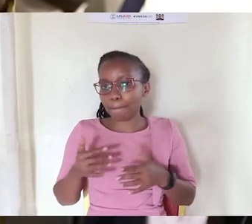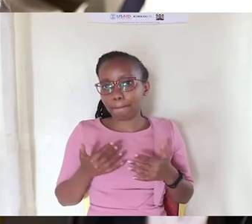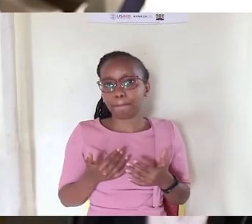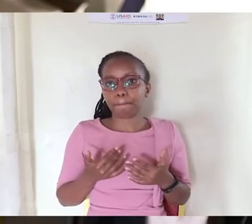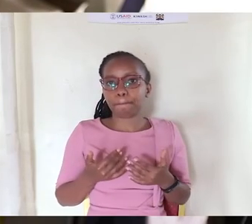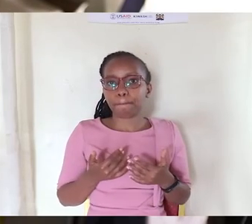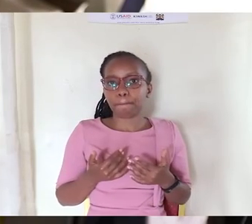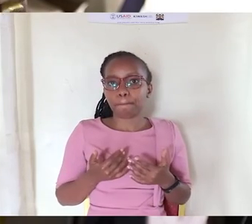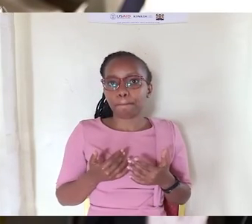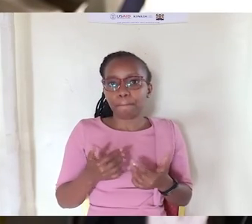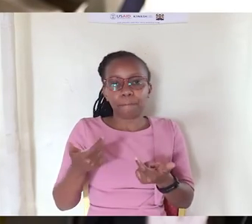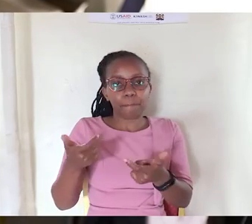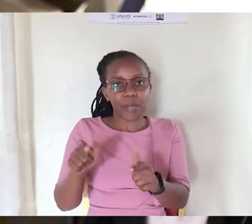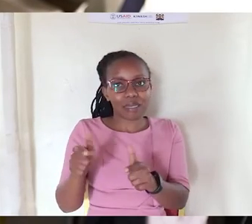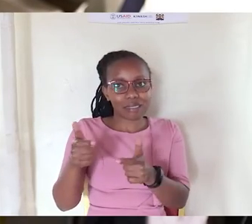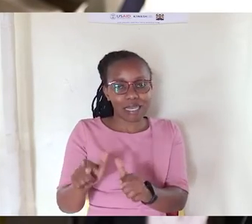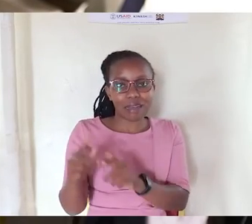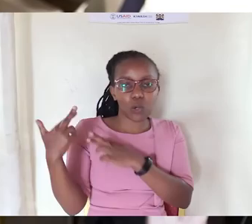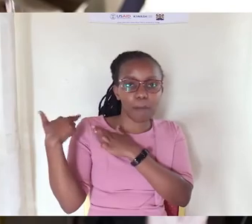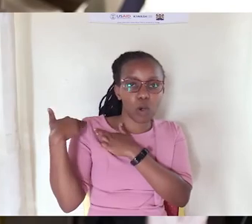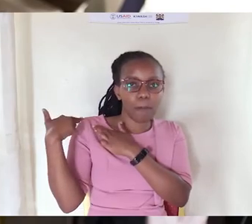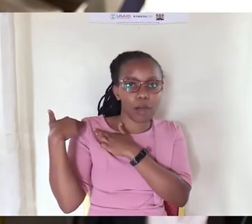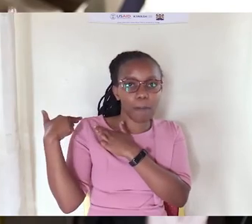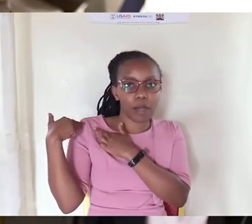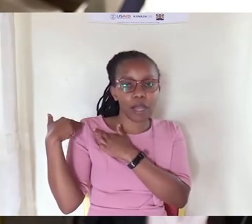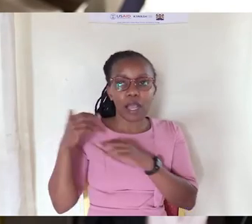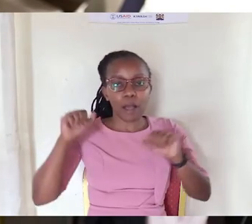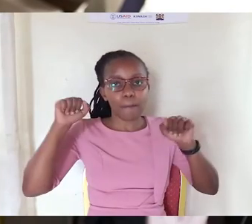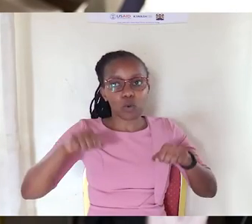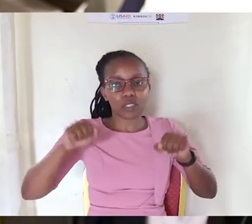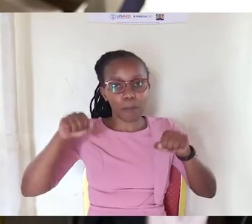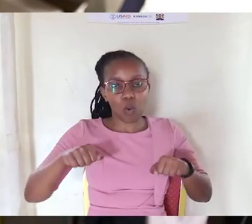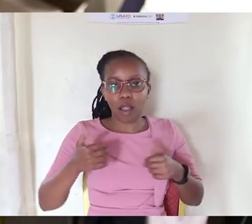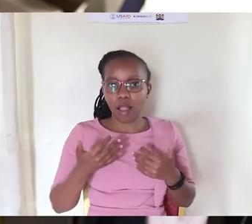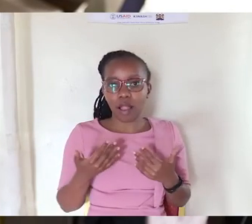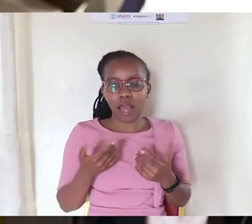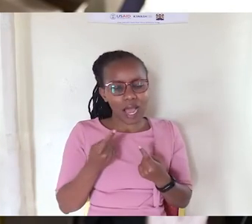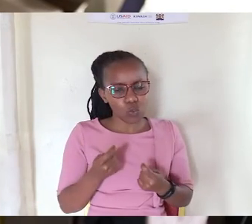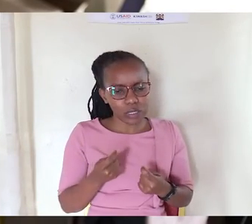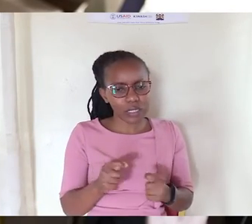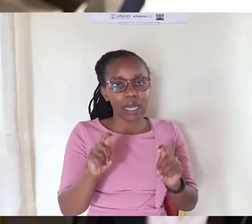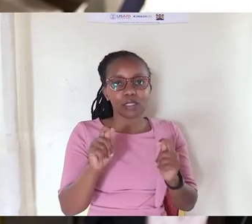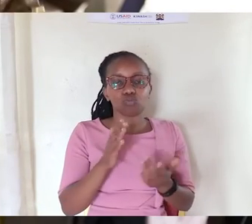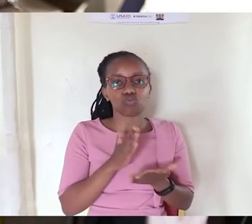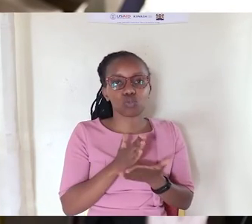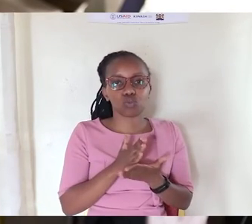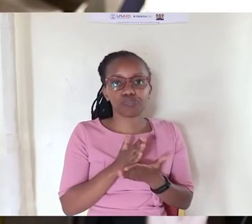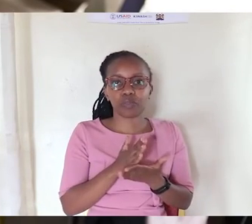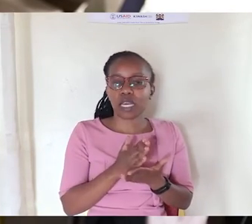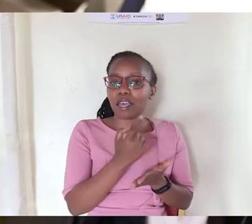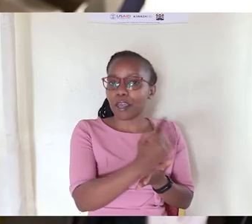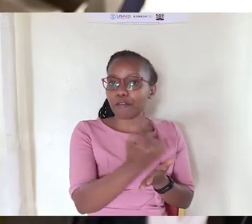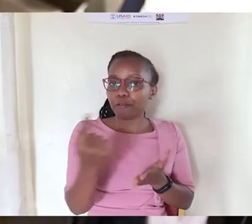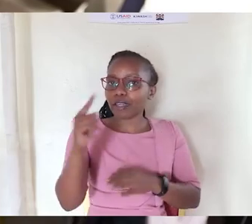domesticating the media platform that you find accountable to be able to tag. And we tried it, that every single